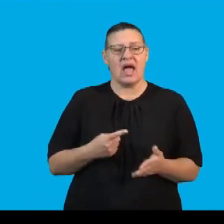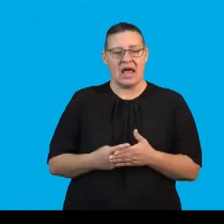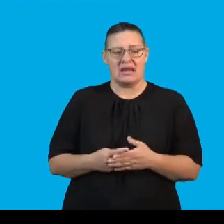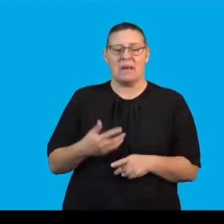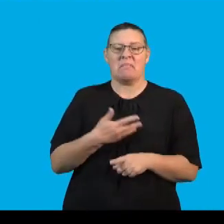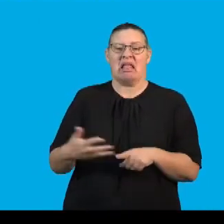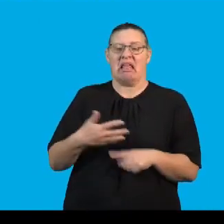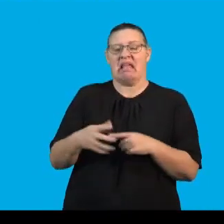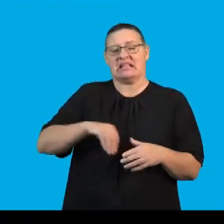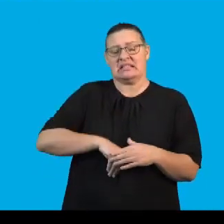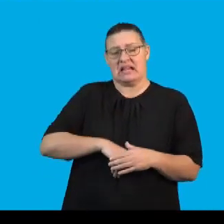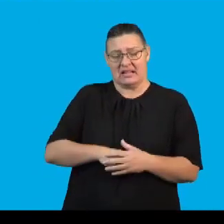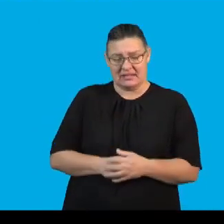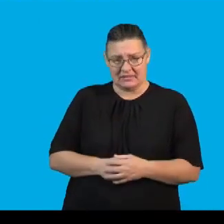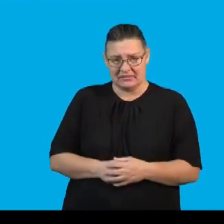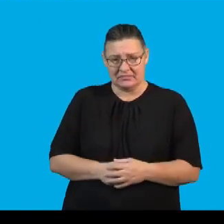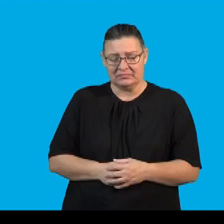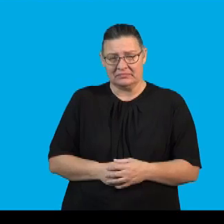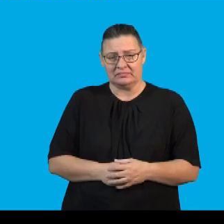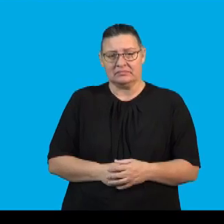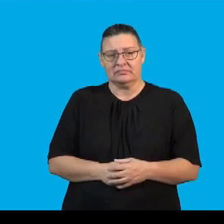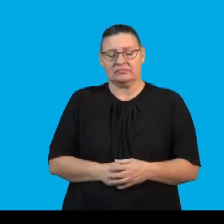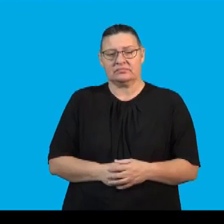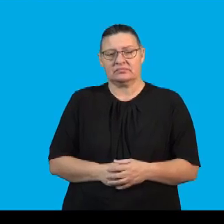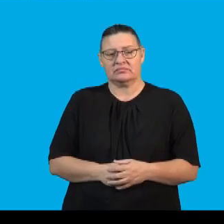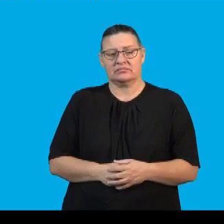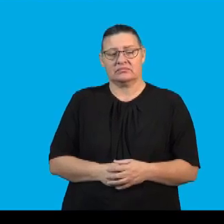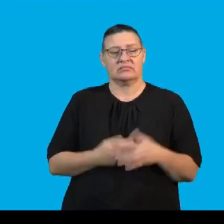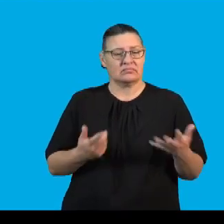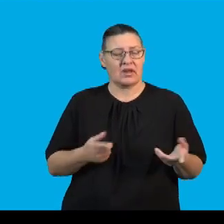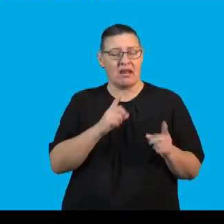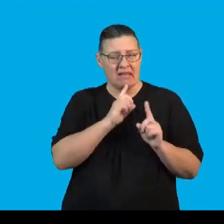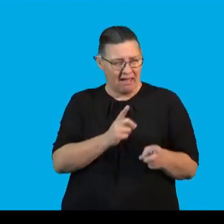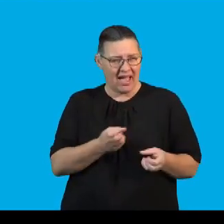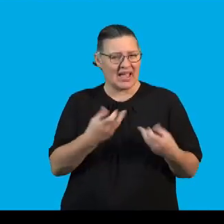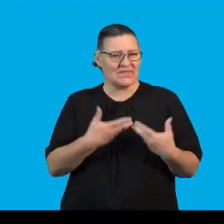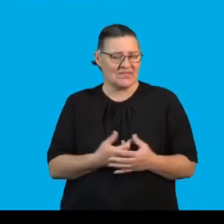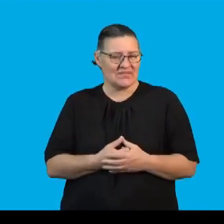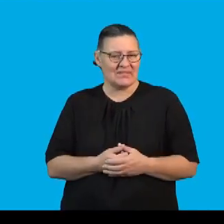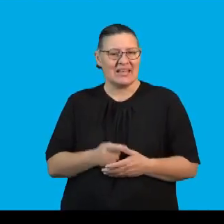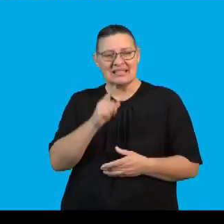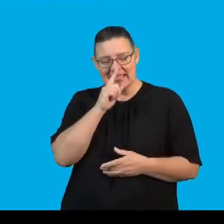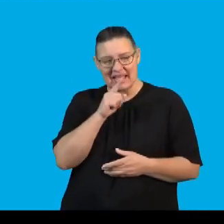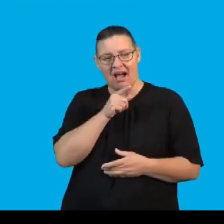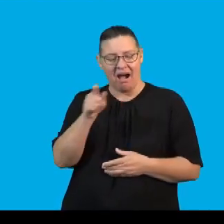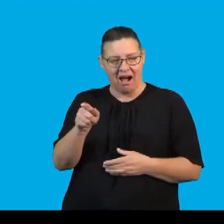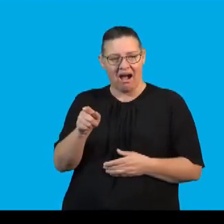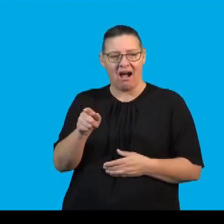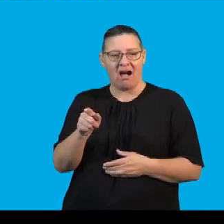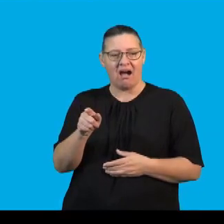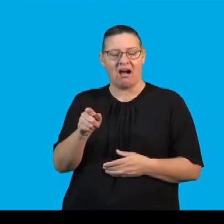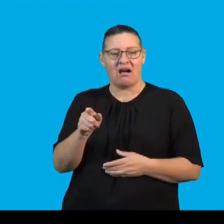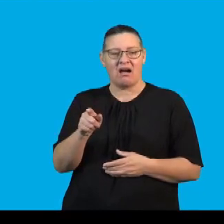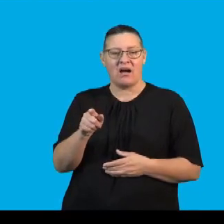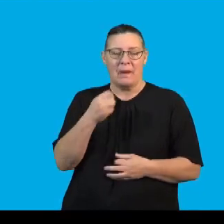intense pain, and they will also experience internal bleeding. How nice this answer is given. You can see it's